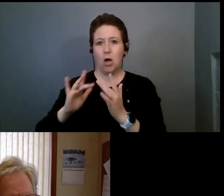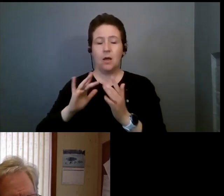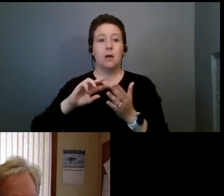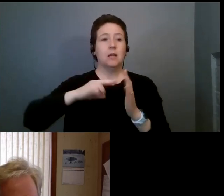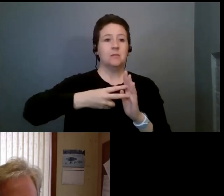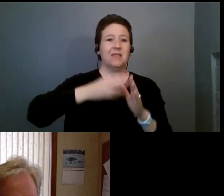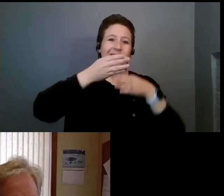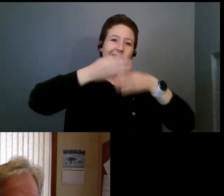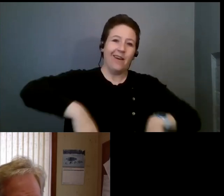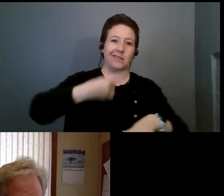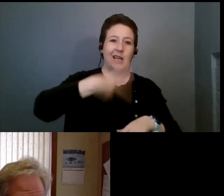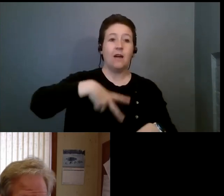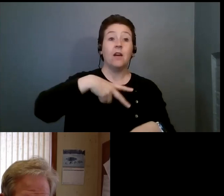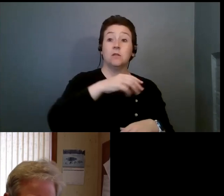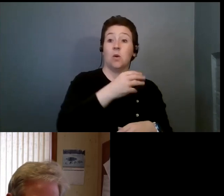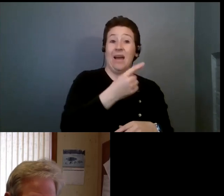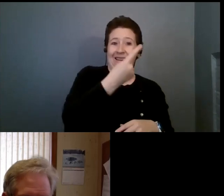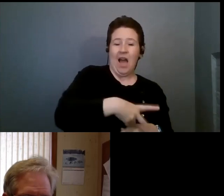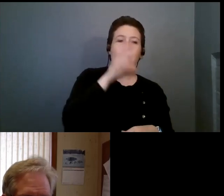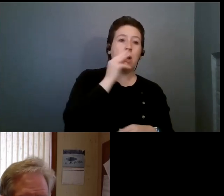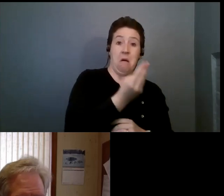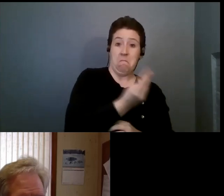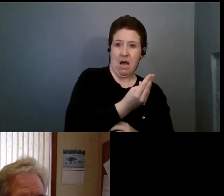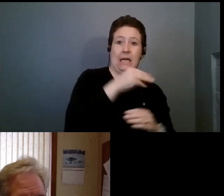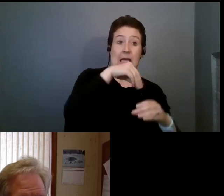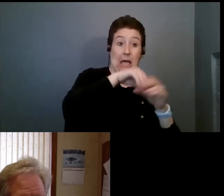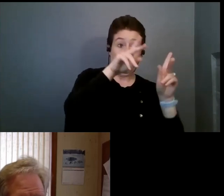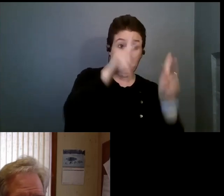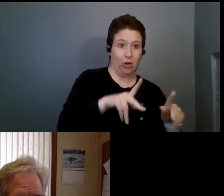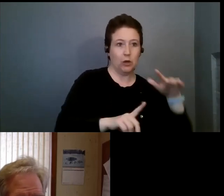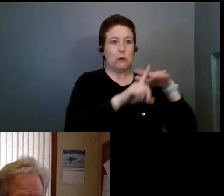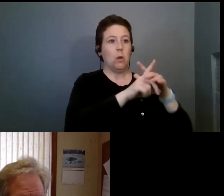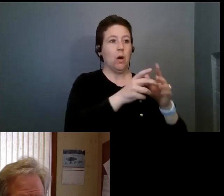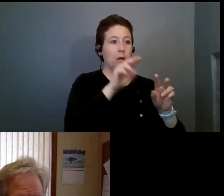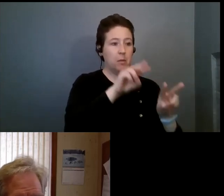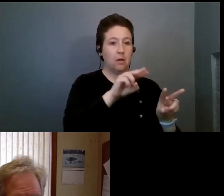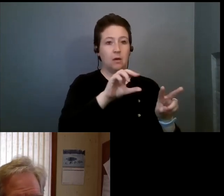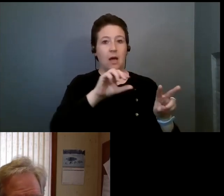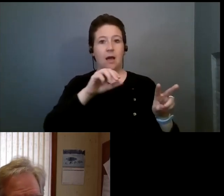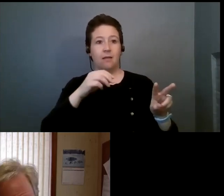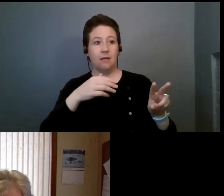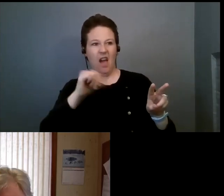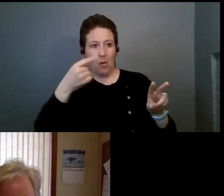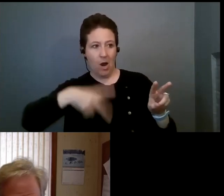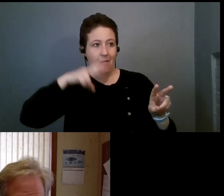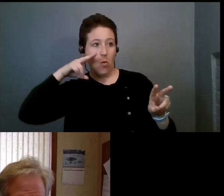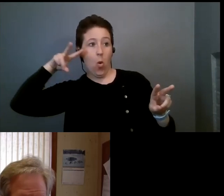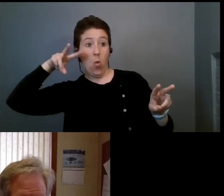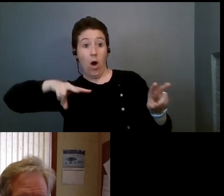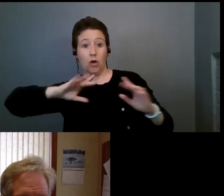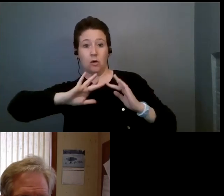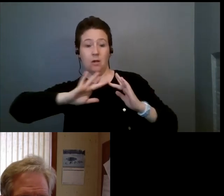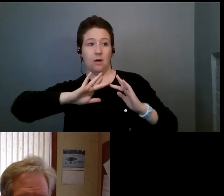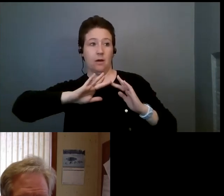Monday in person, and then the other half will be observing online, and then the following